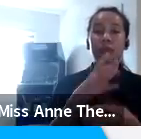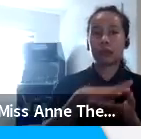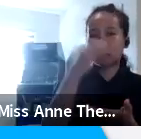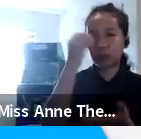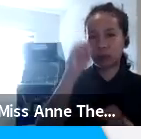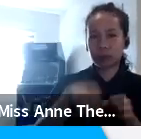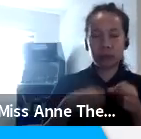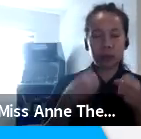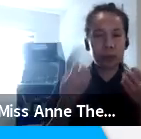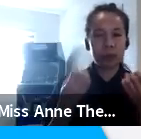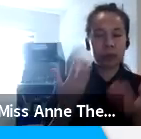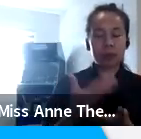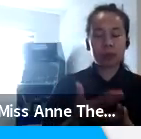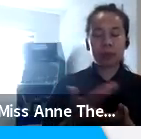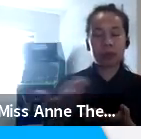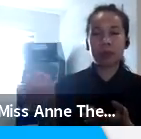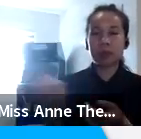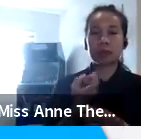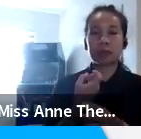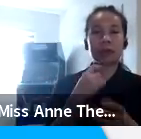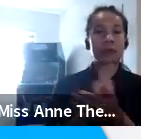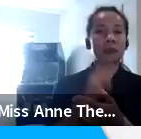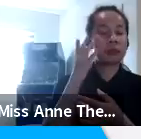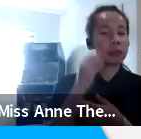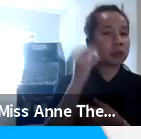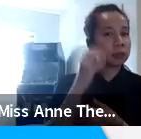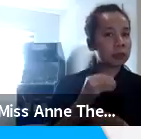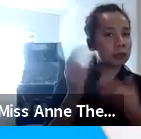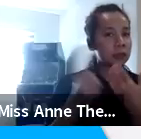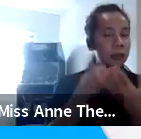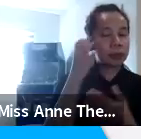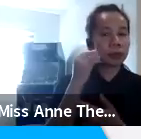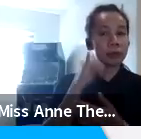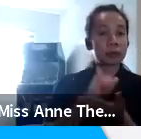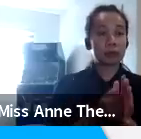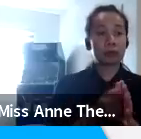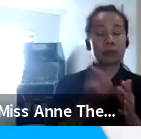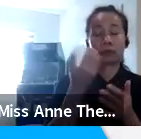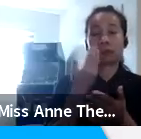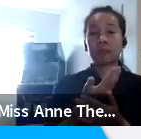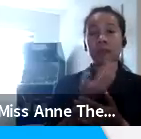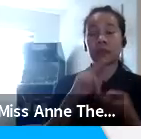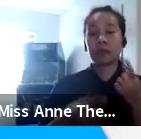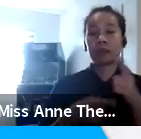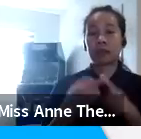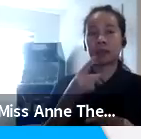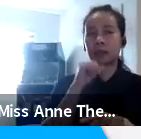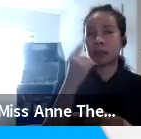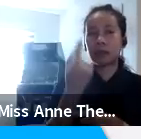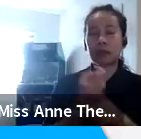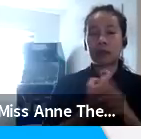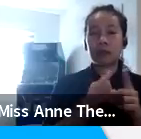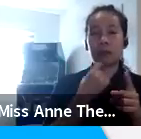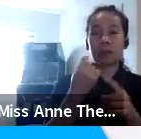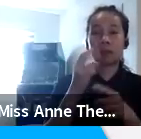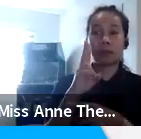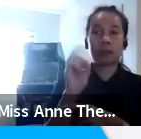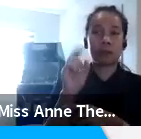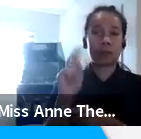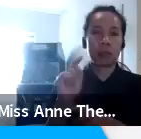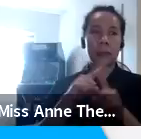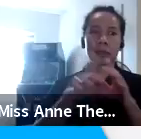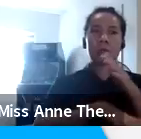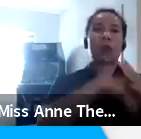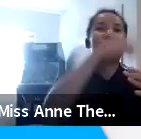your colleagues. And these friends, not only colleagues in the university, but also colleagues from outside